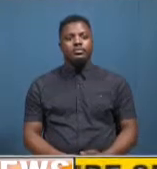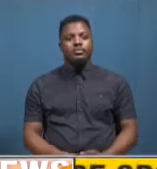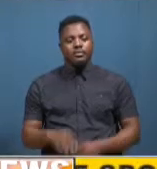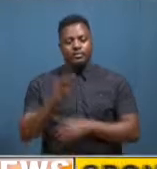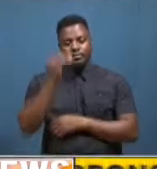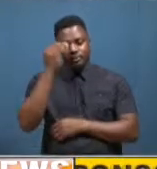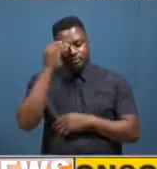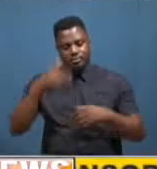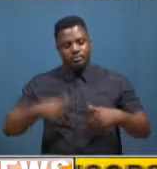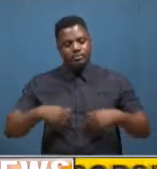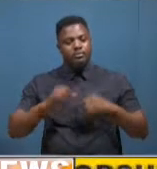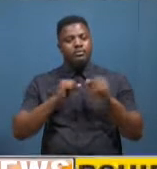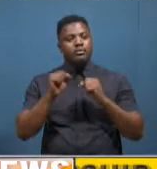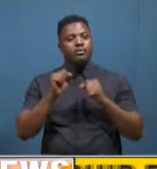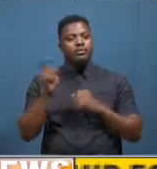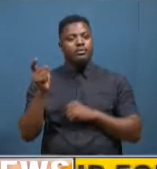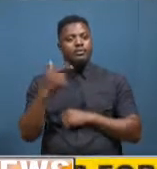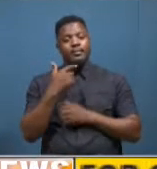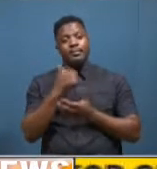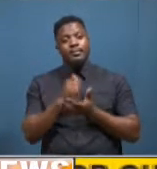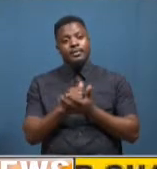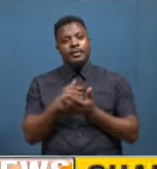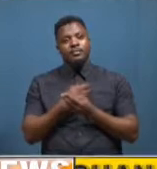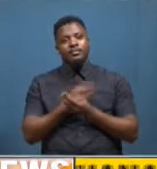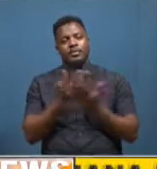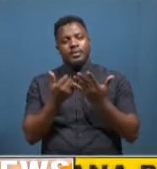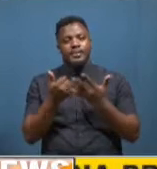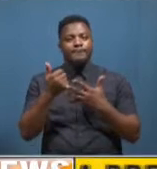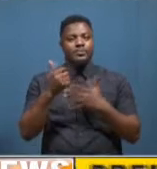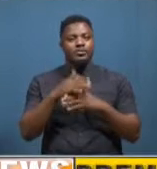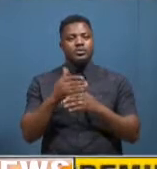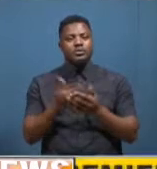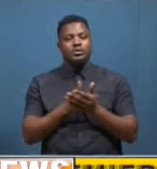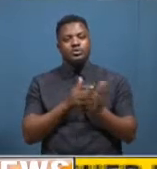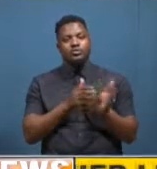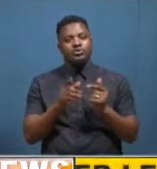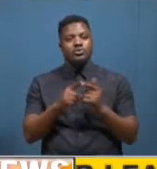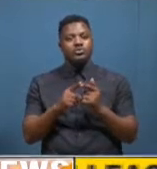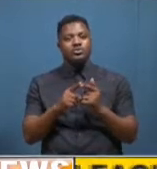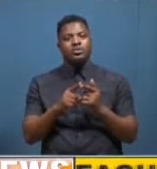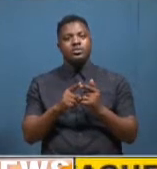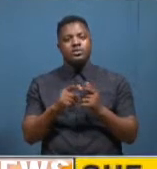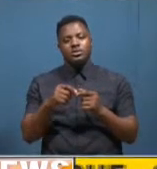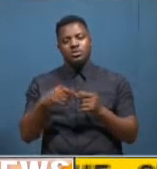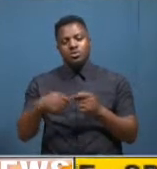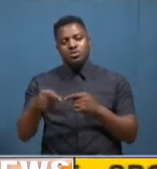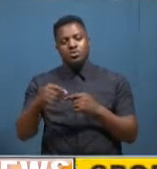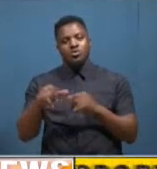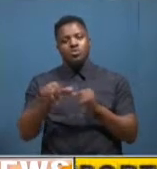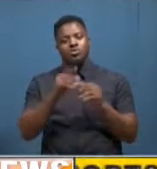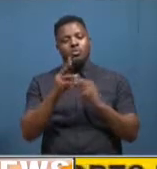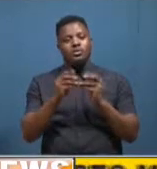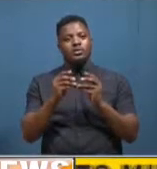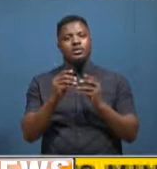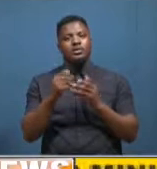The Minister for Youth and Sports, Mr. Mustapha Ussif, has given an update on Ghana's preparations towards the upcoming Commonwealth Games in